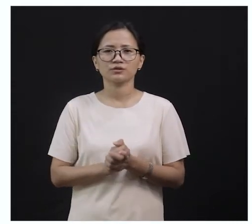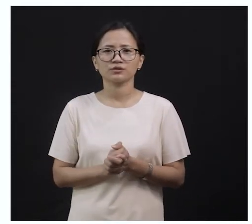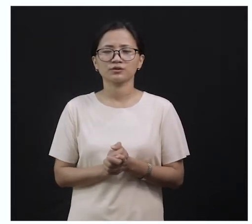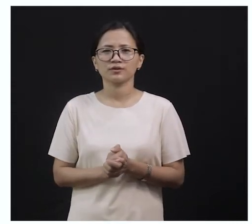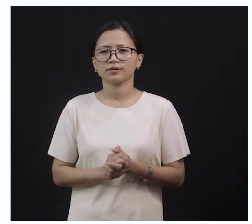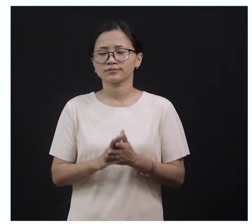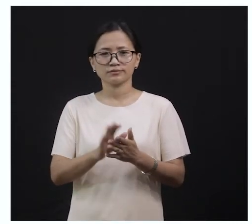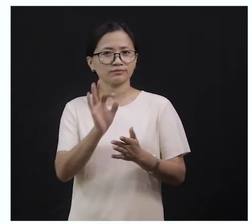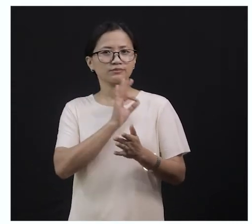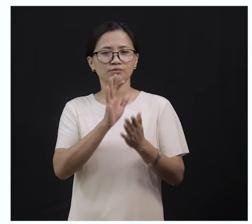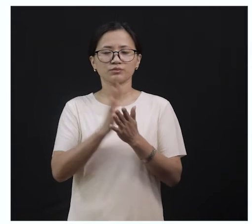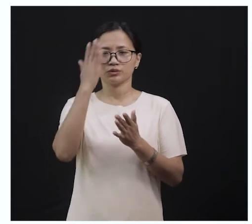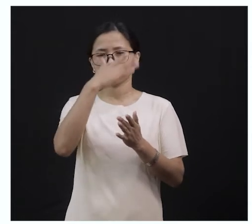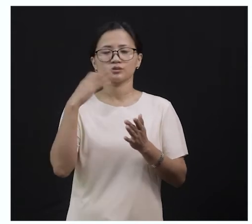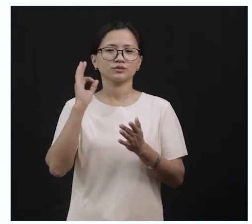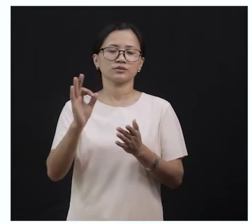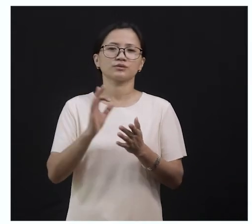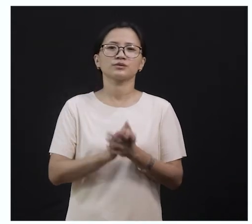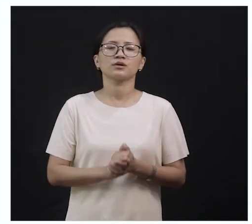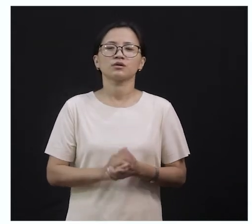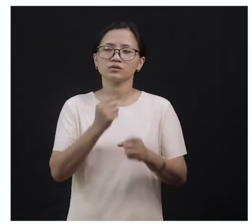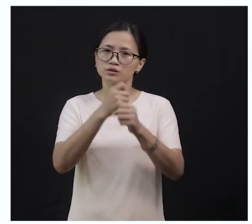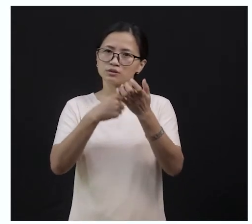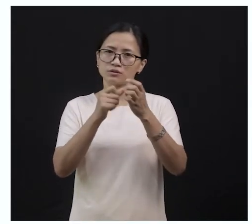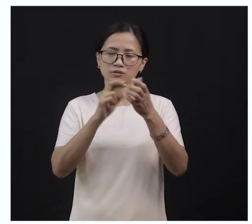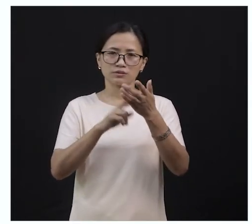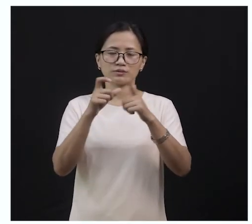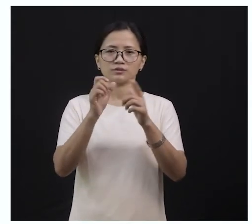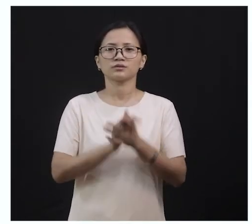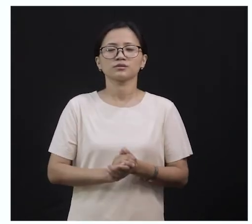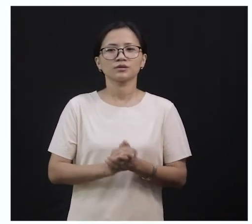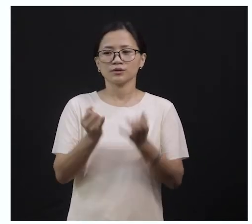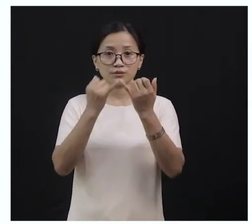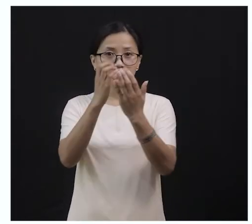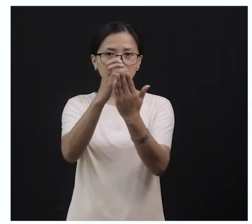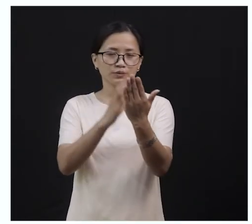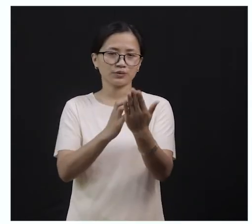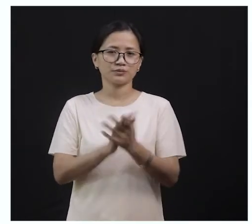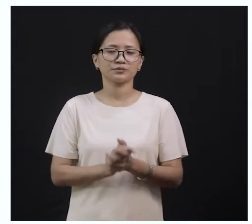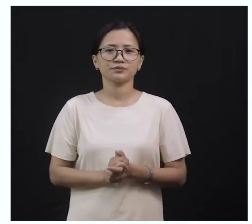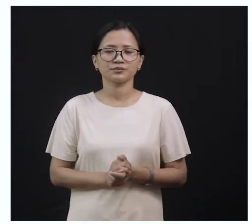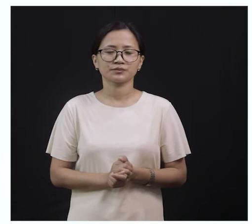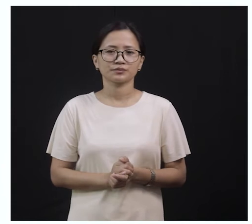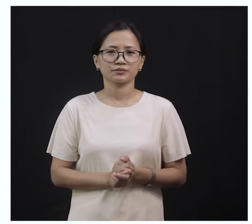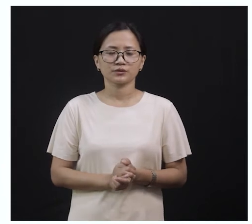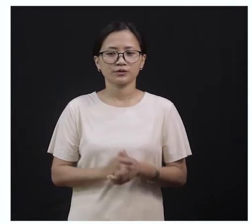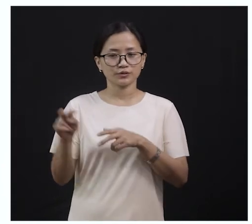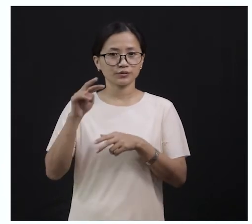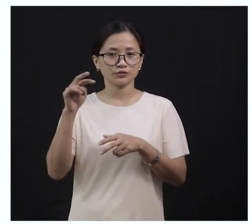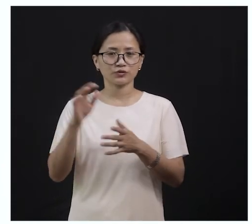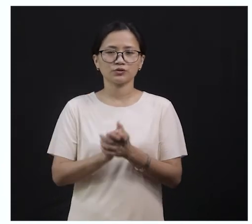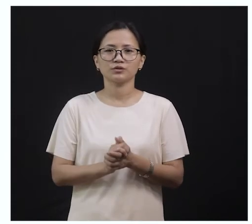very attractive and beautiful or grand, okay? In the poem, here in this poem, splendor is referred to